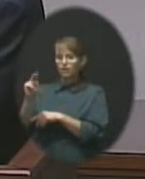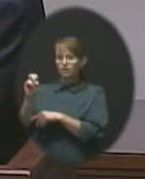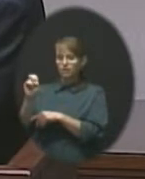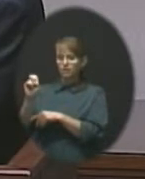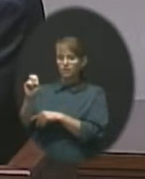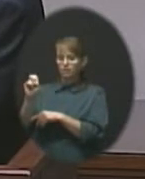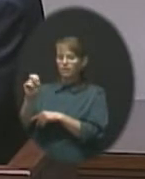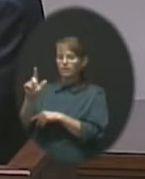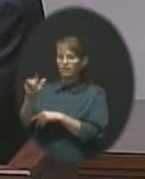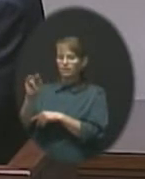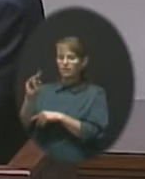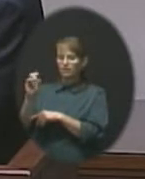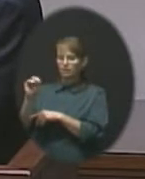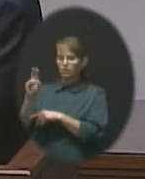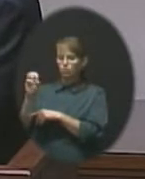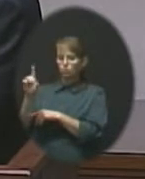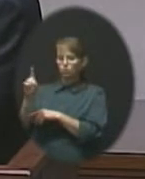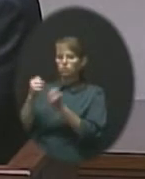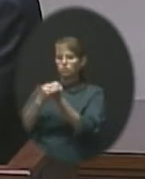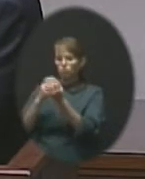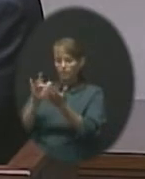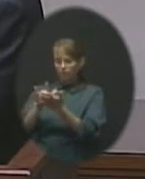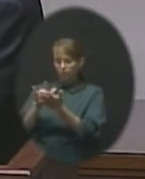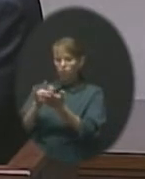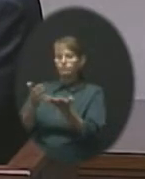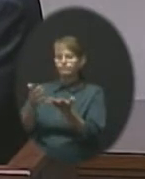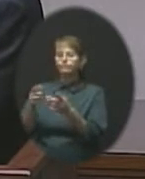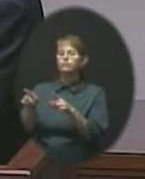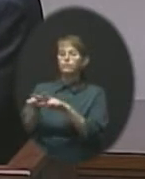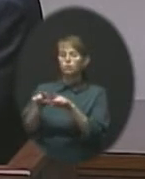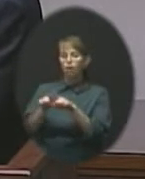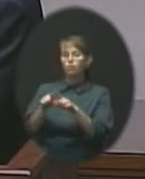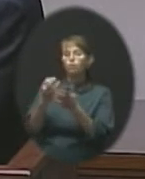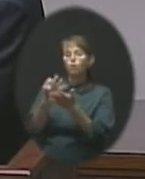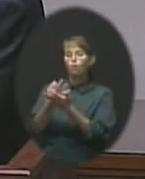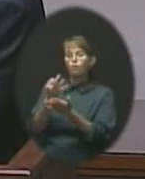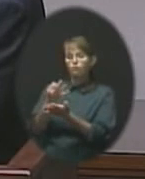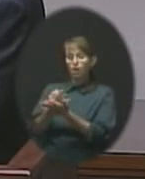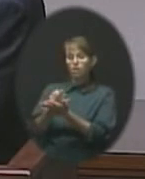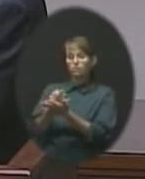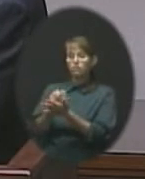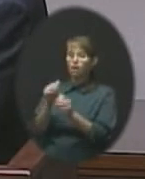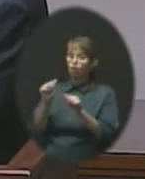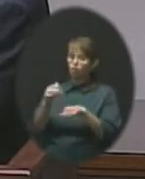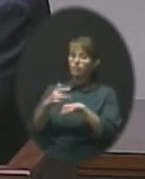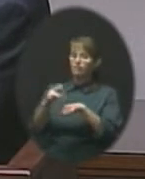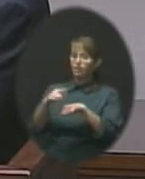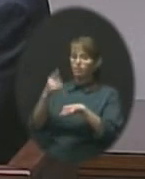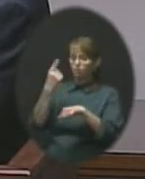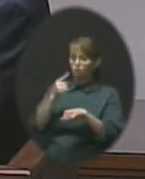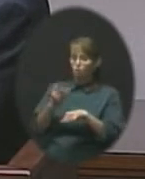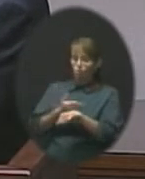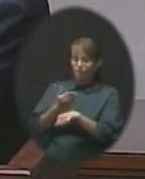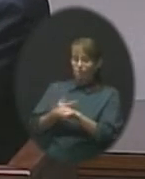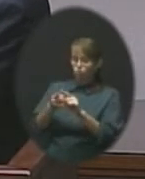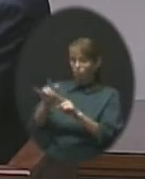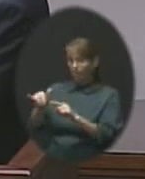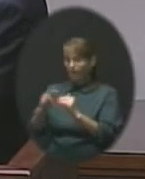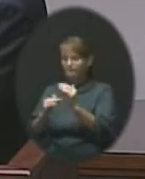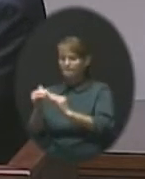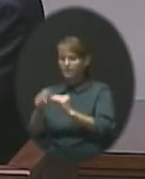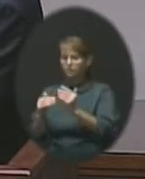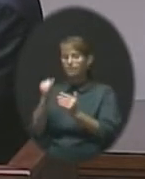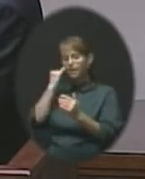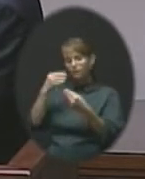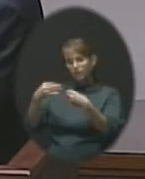also available for repairs of that building if we choose not to sell it. But if we sell it, we have both repair budget, and we